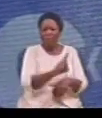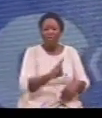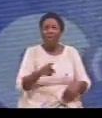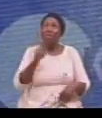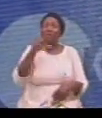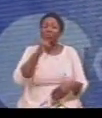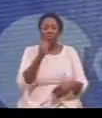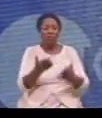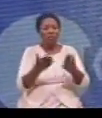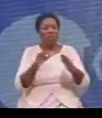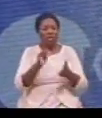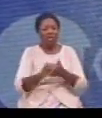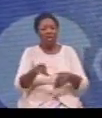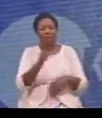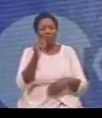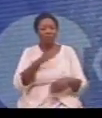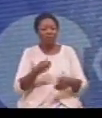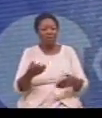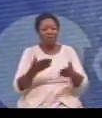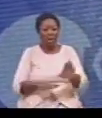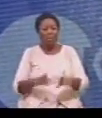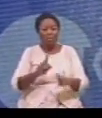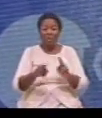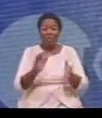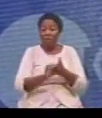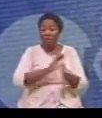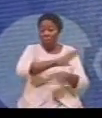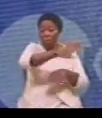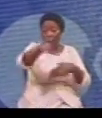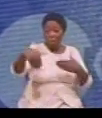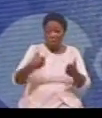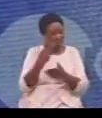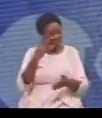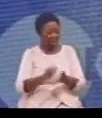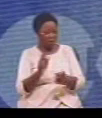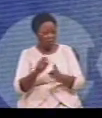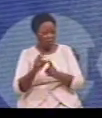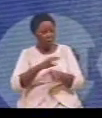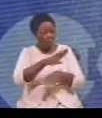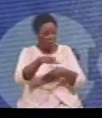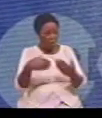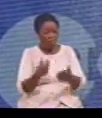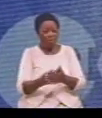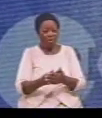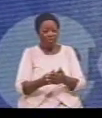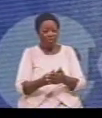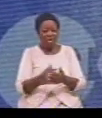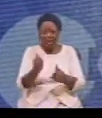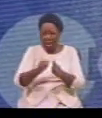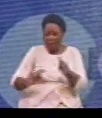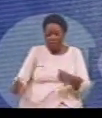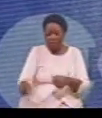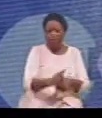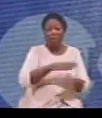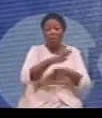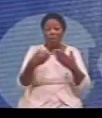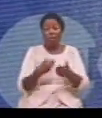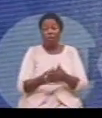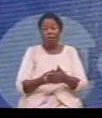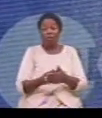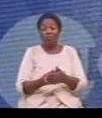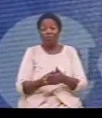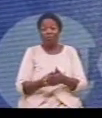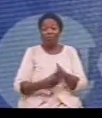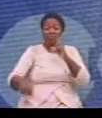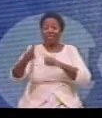not willing that anyone should perish, but that all, look at that, all, everyone, all,